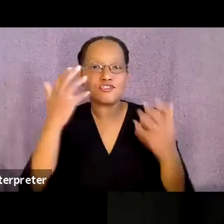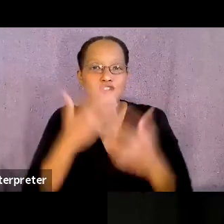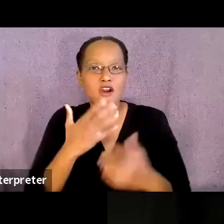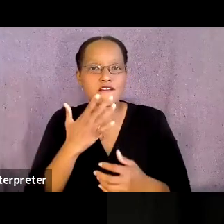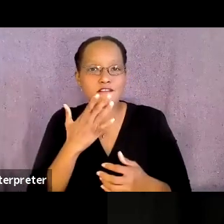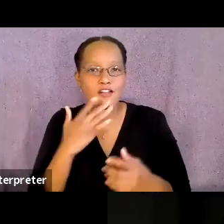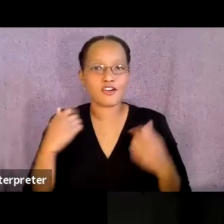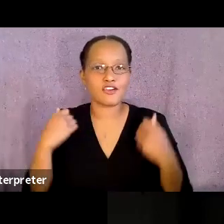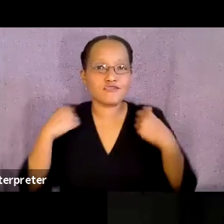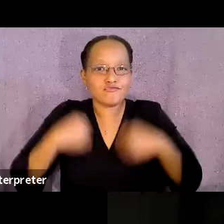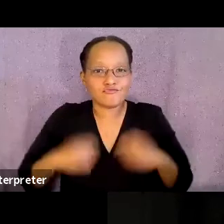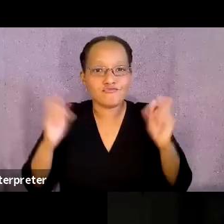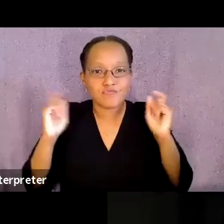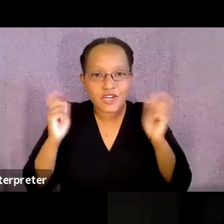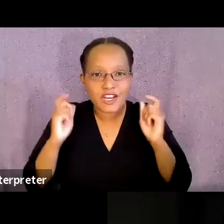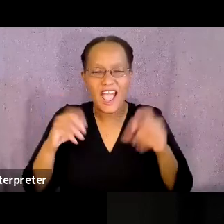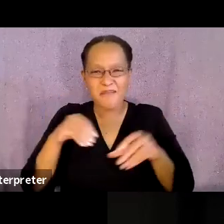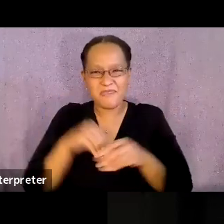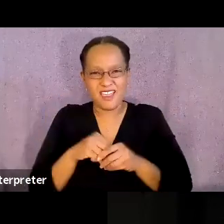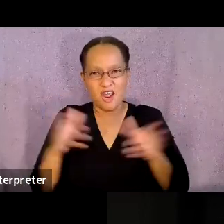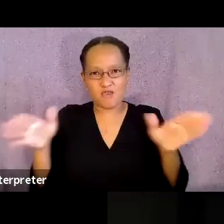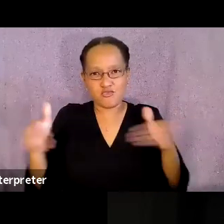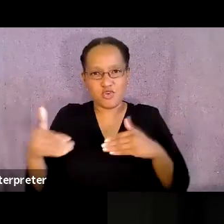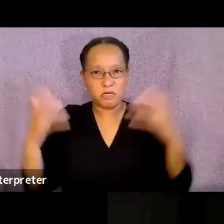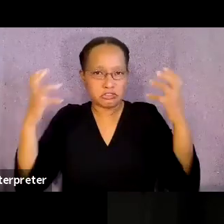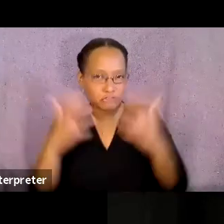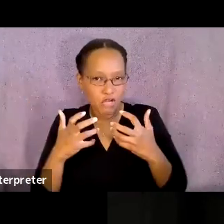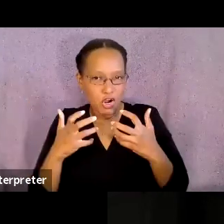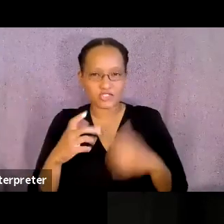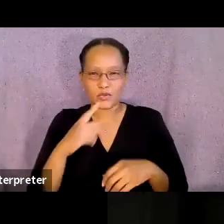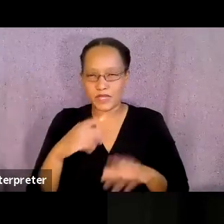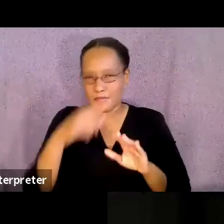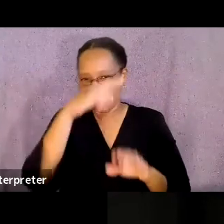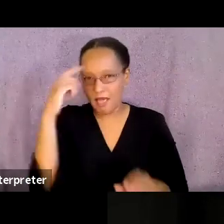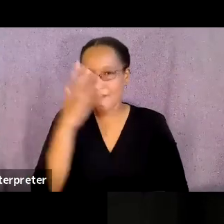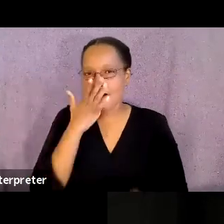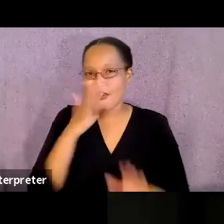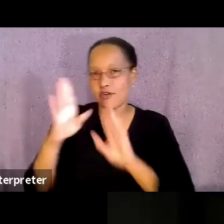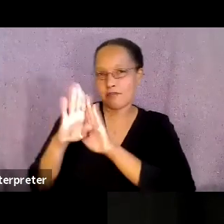and I'm in a darkened room, so basically it's very black right behind me.